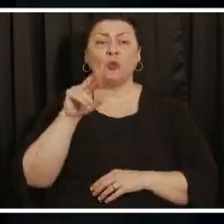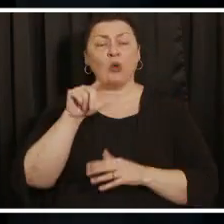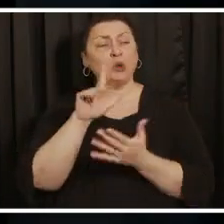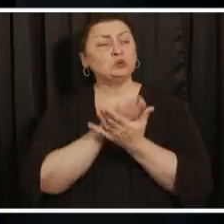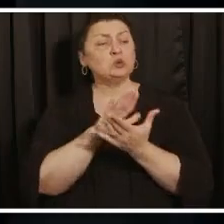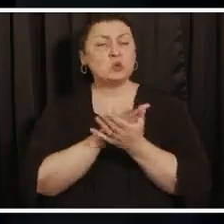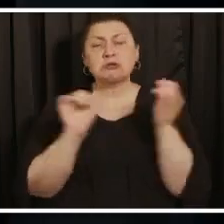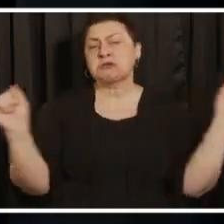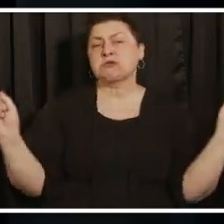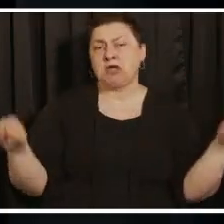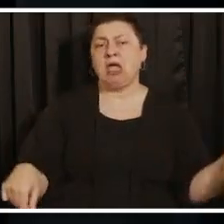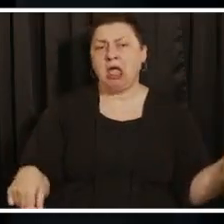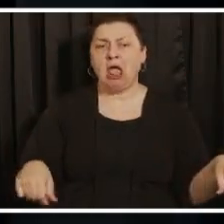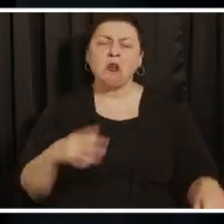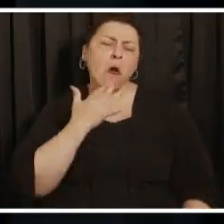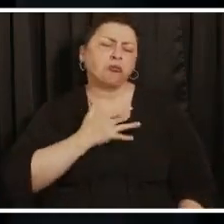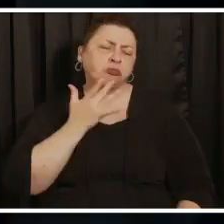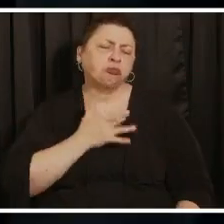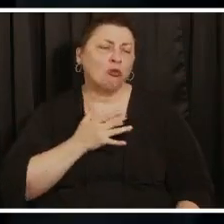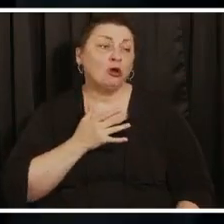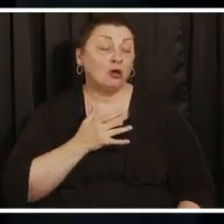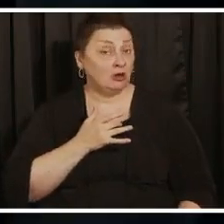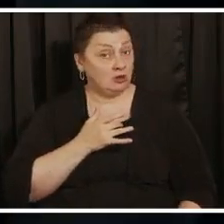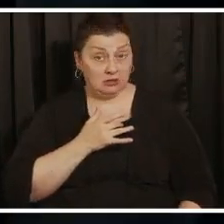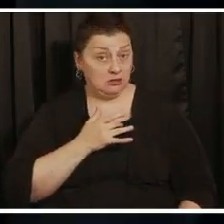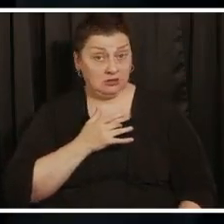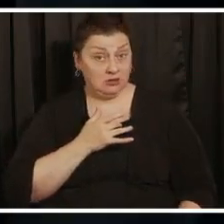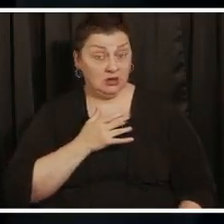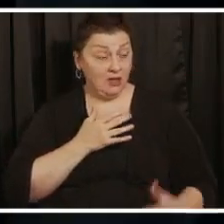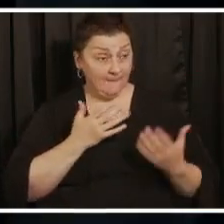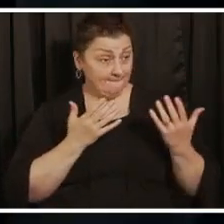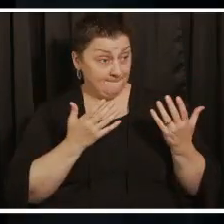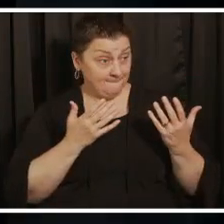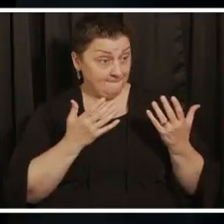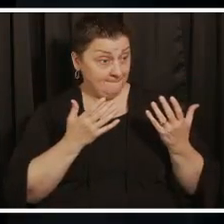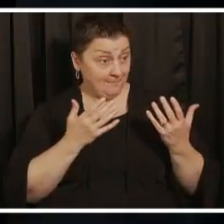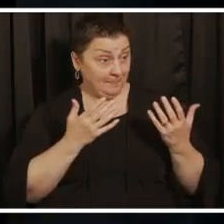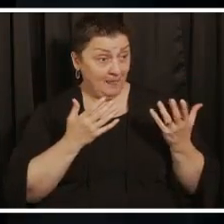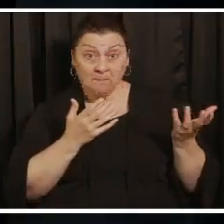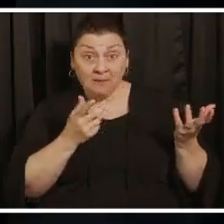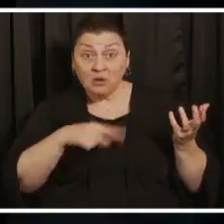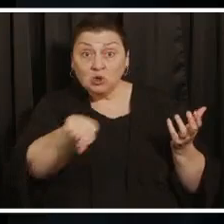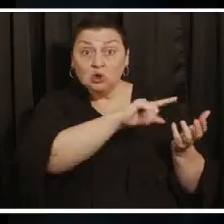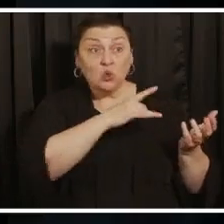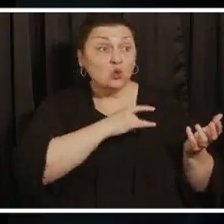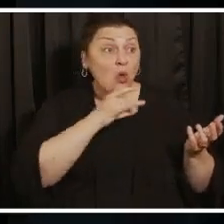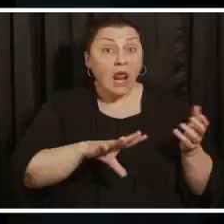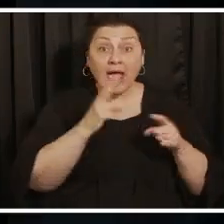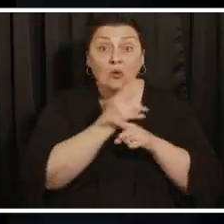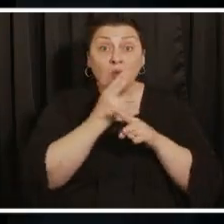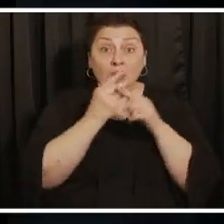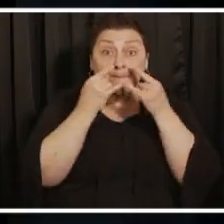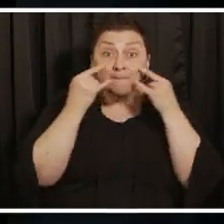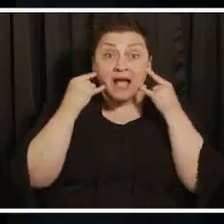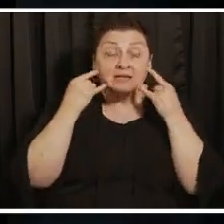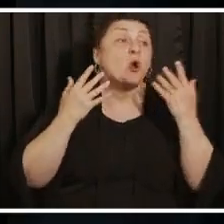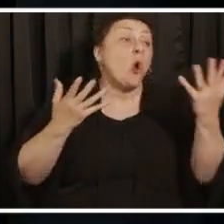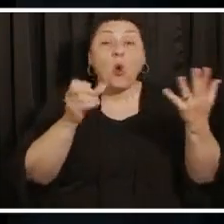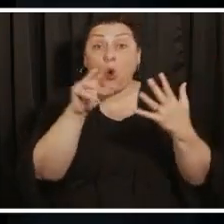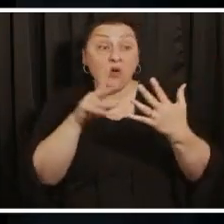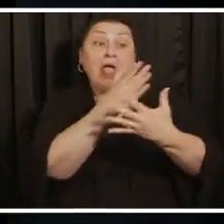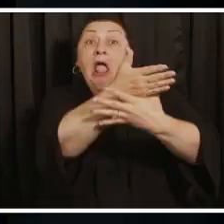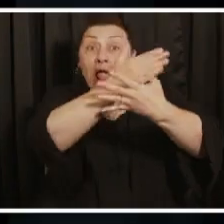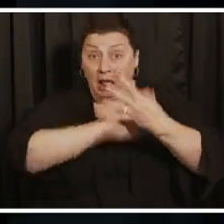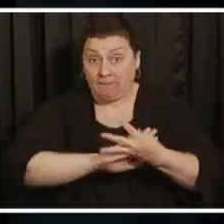maybe if you really don't like in your community mask wearing, maybe that means you do universal surveillance testing and you do ventilation and cohorting. I mean,